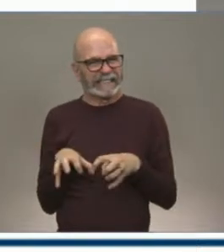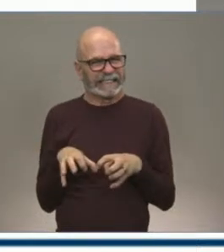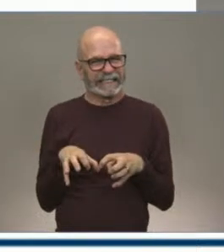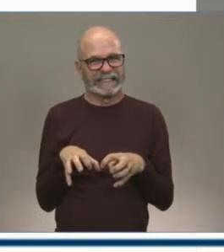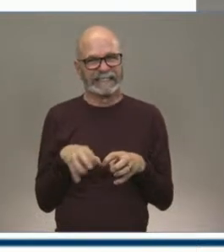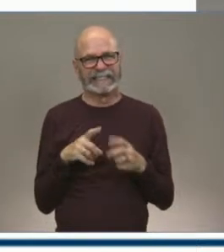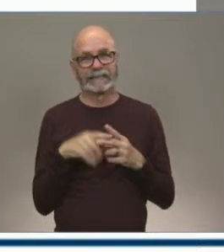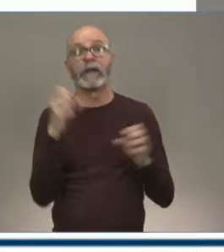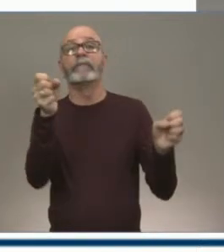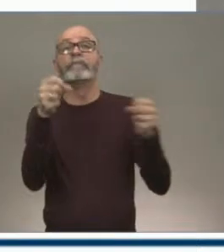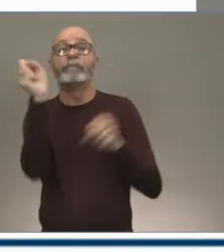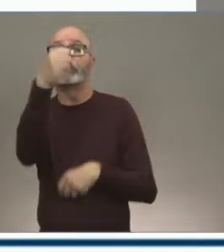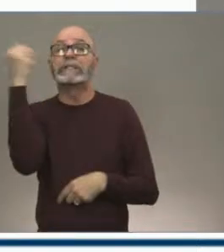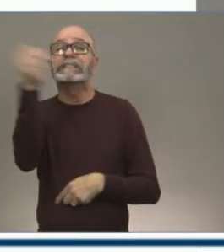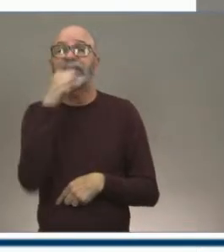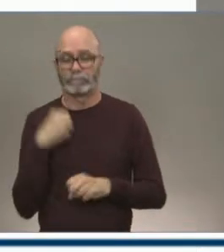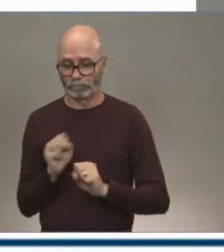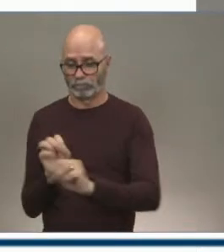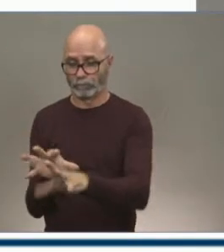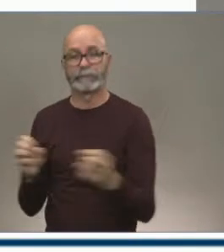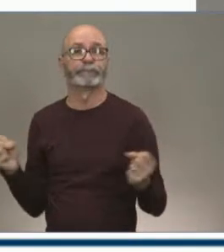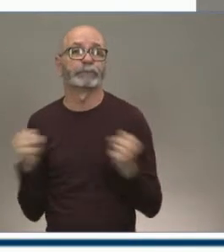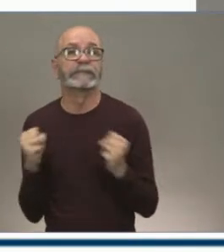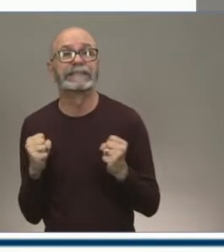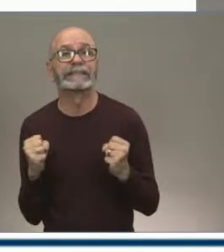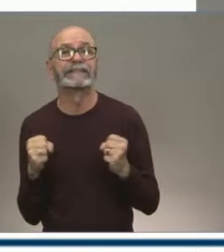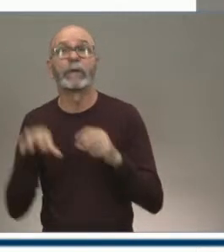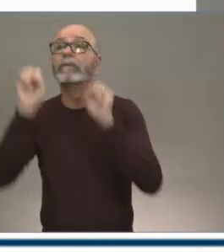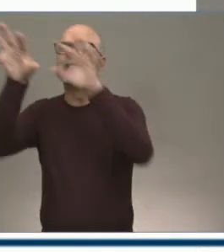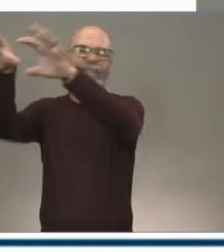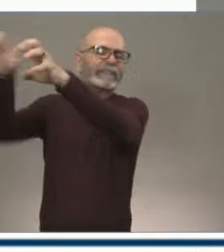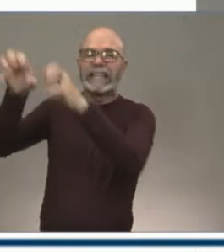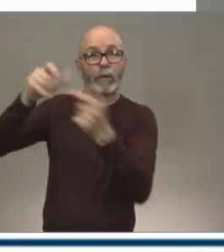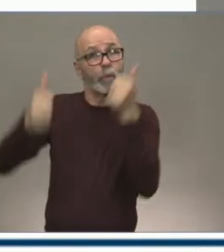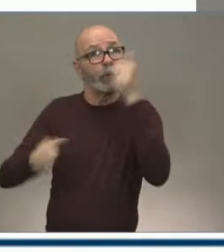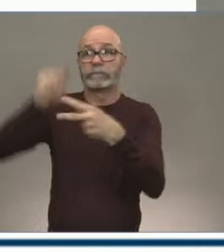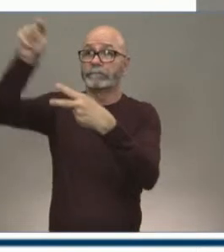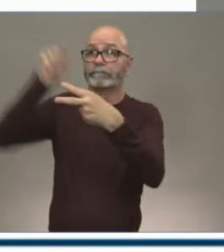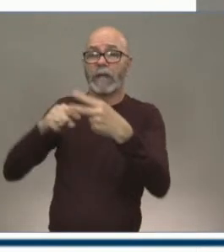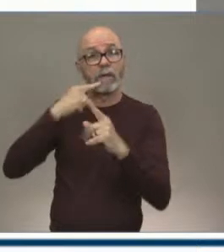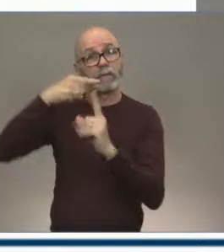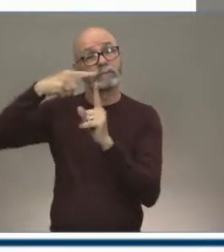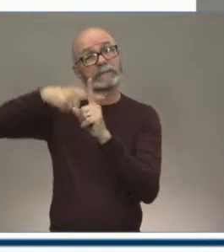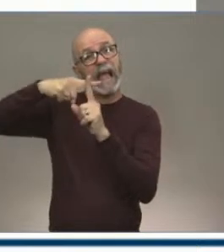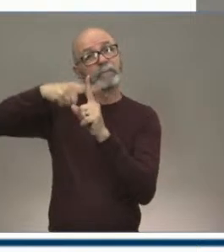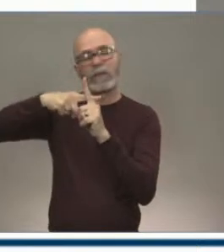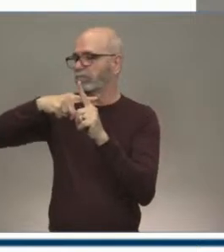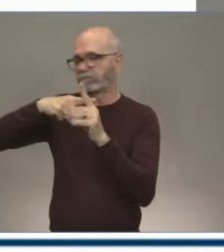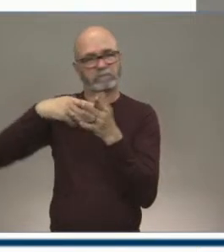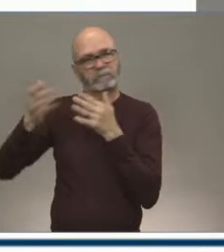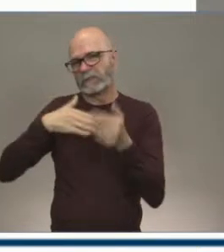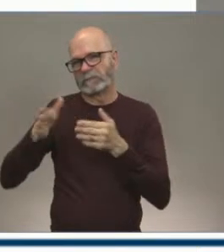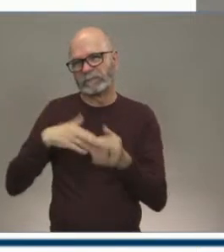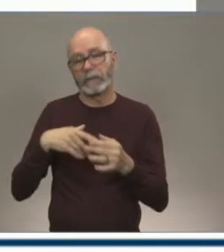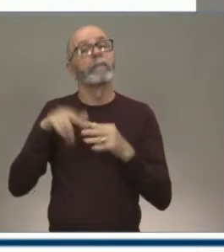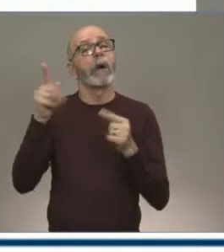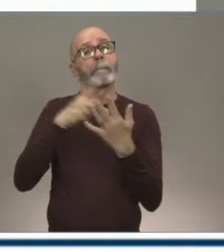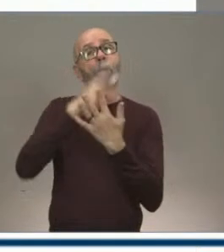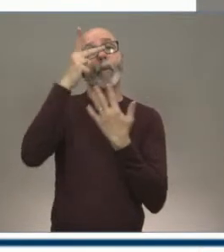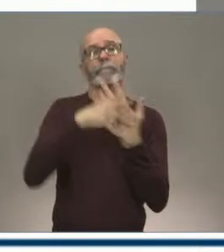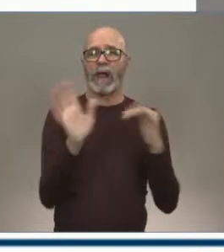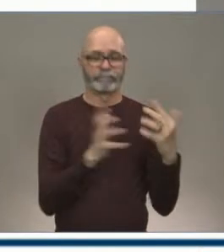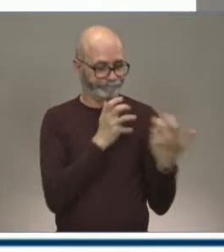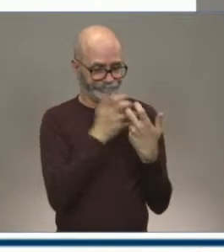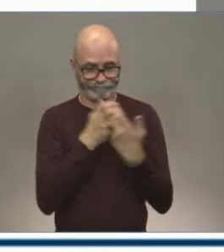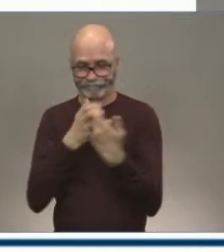stable and refrigerators. So regardless of the temperature requirements of the vaccine, we've already built a program that will accommodate all three of